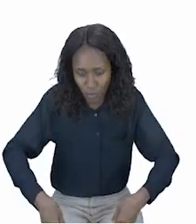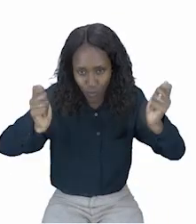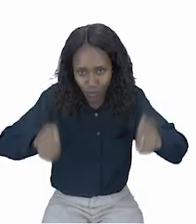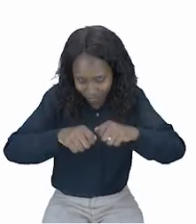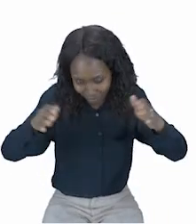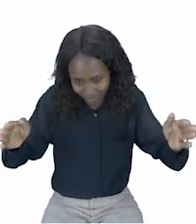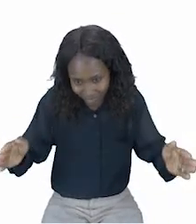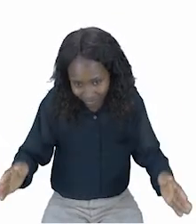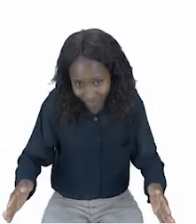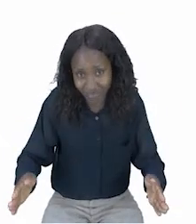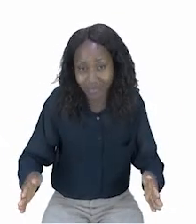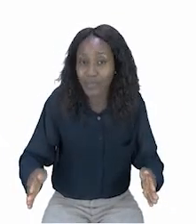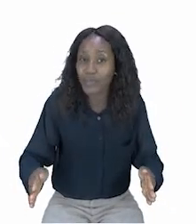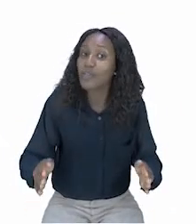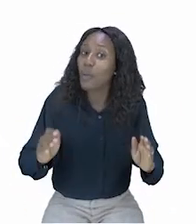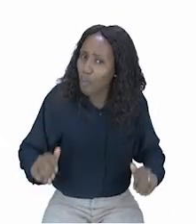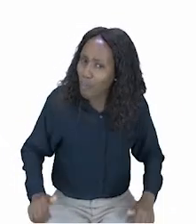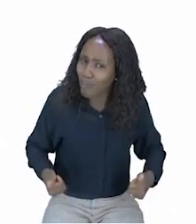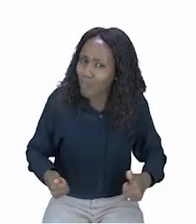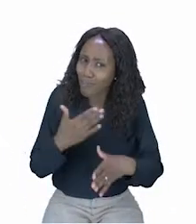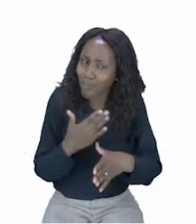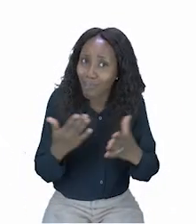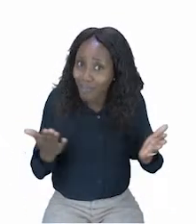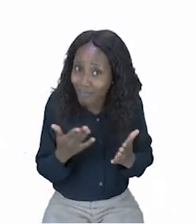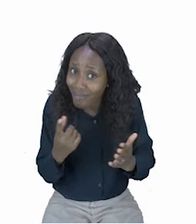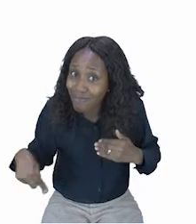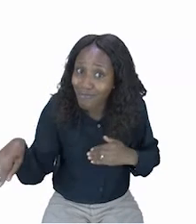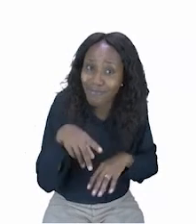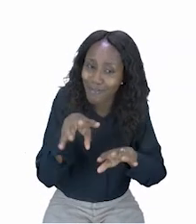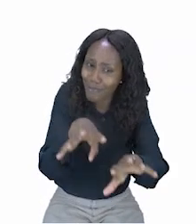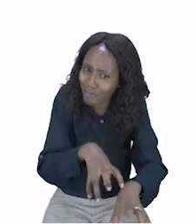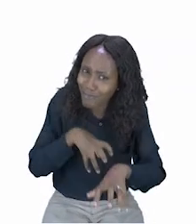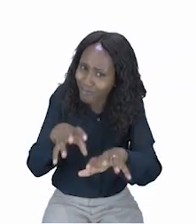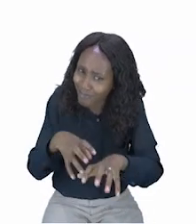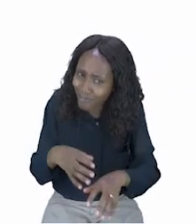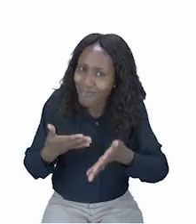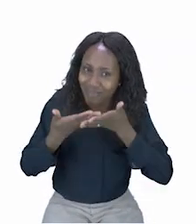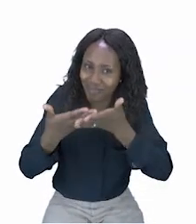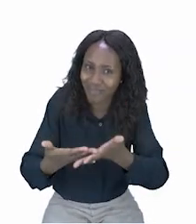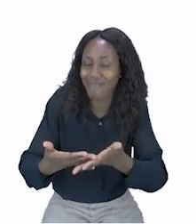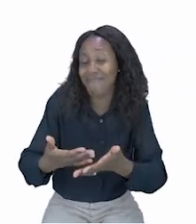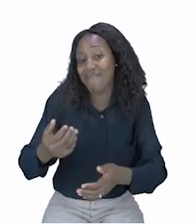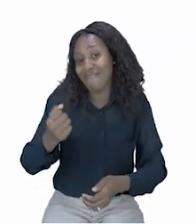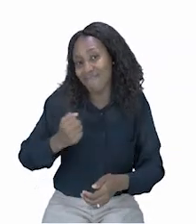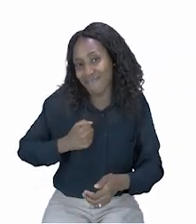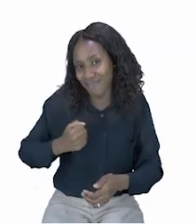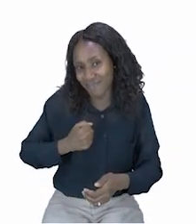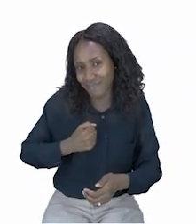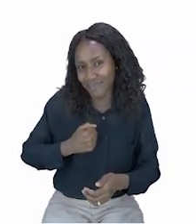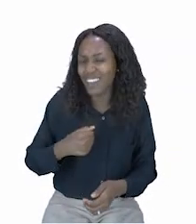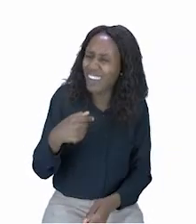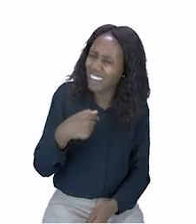a boy must work outside. He likes to help father in the garden, but I think